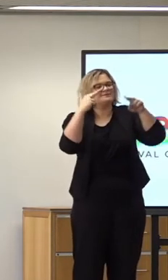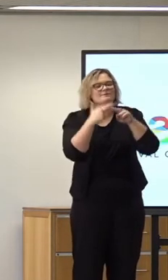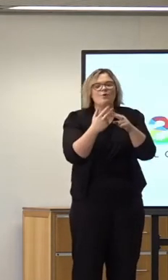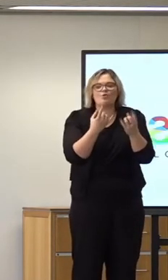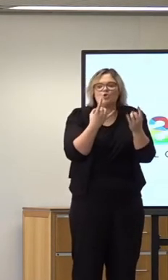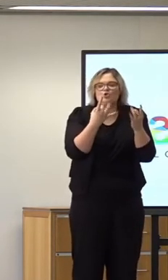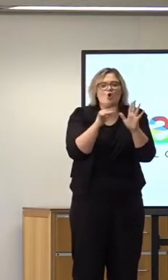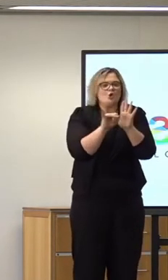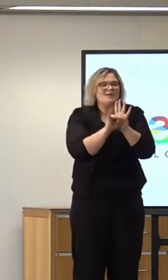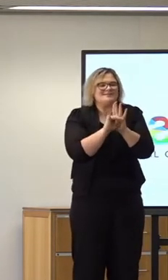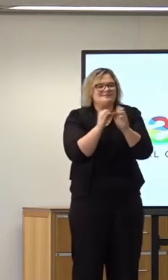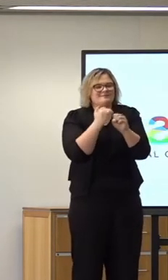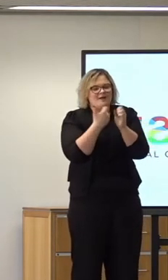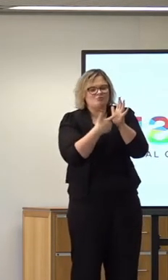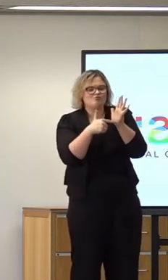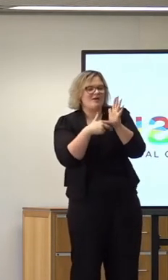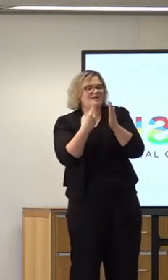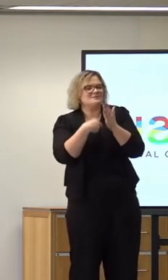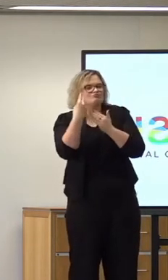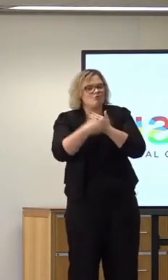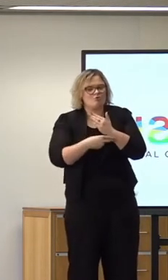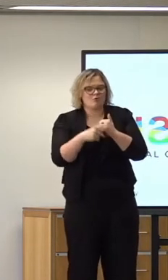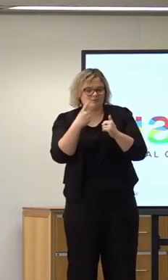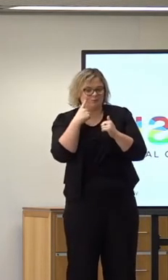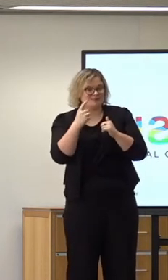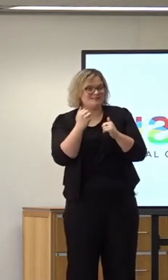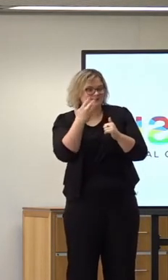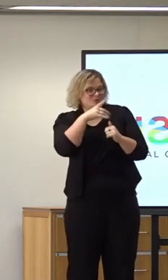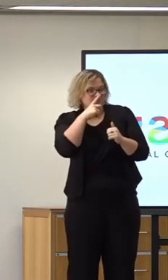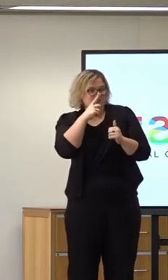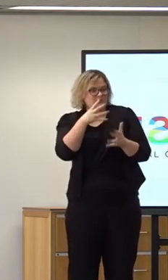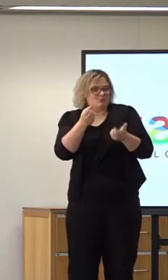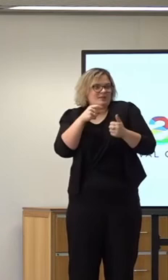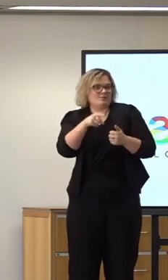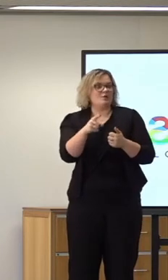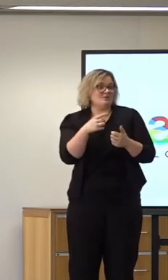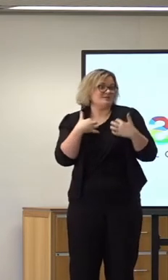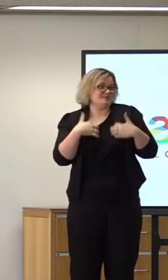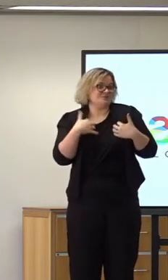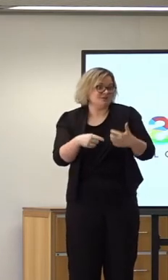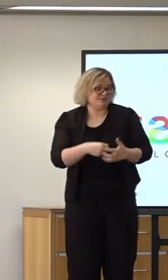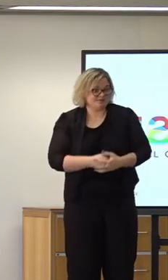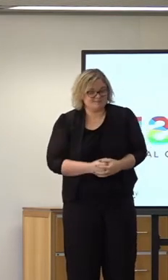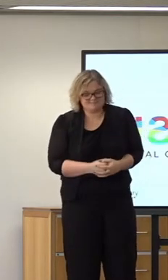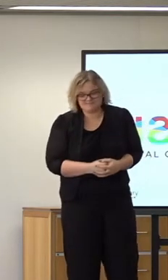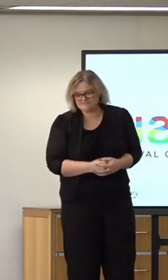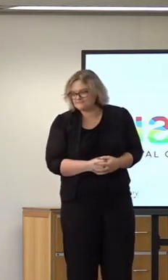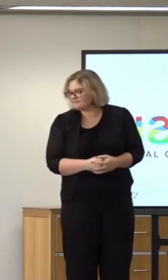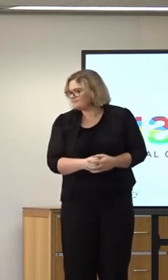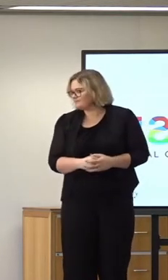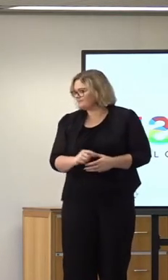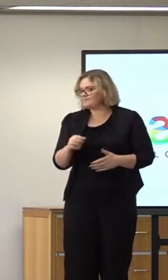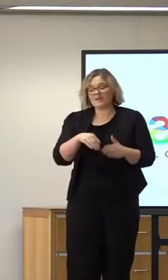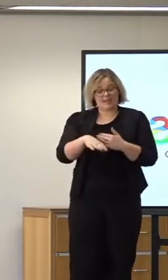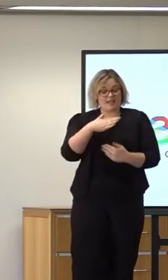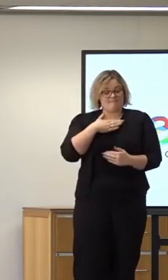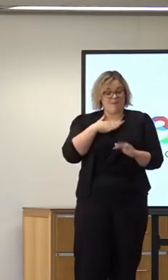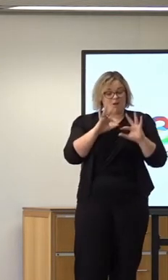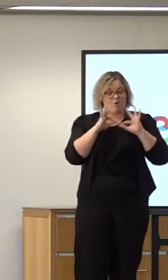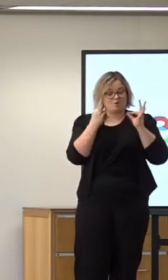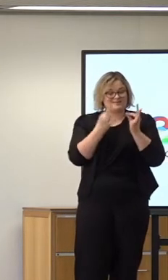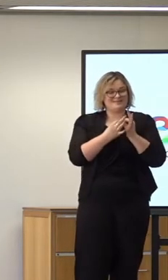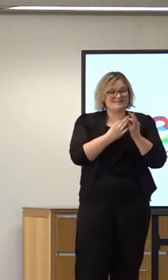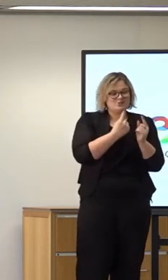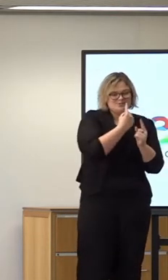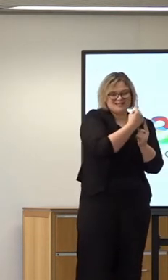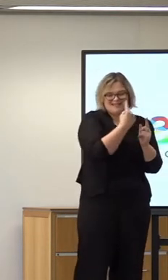non-identified grant programs, if that makes sense, which is really exciting, I think, too. And in my organisation, each genre